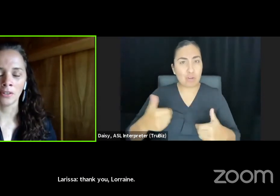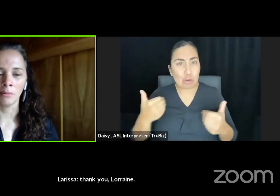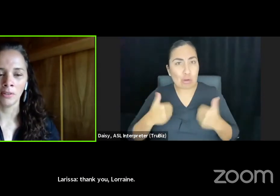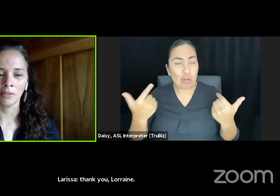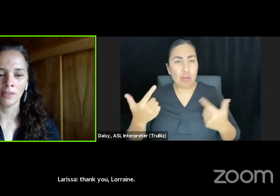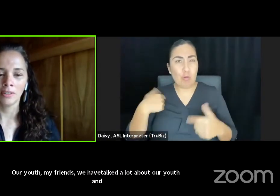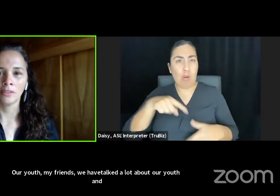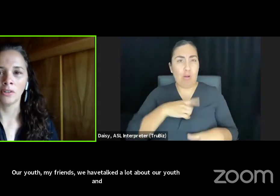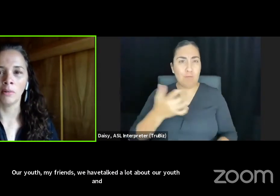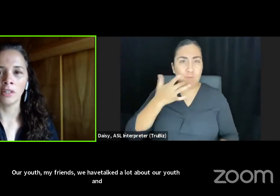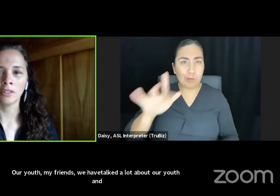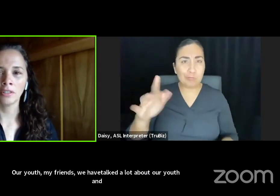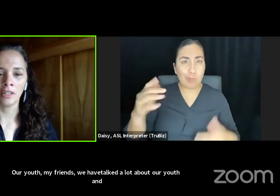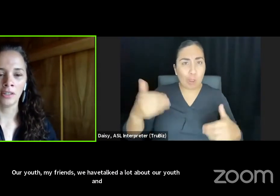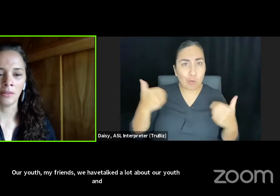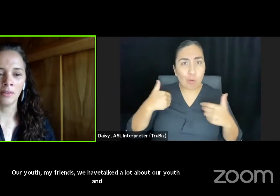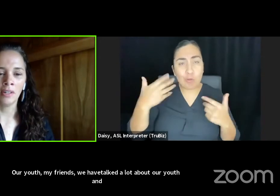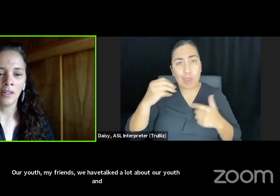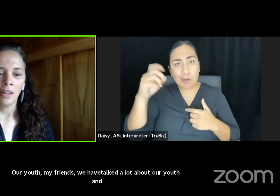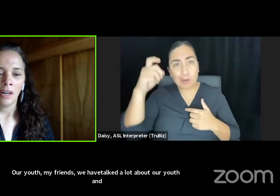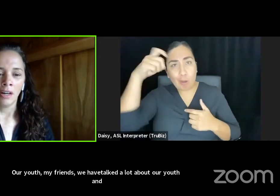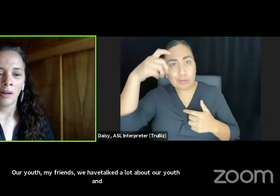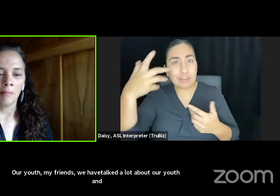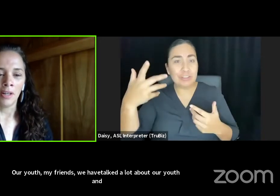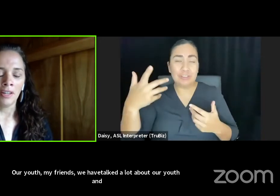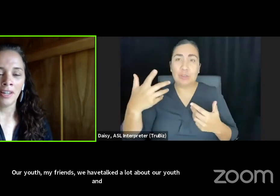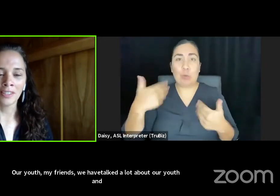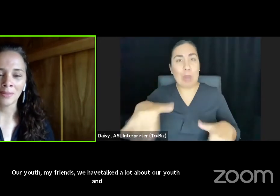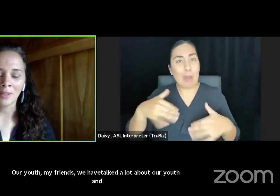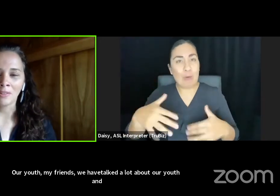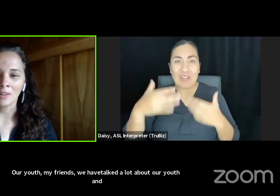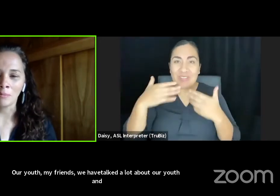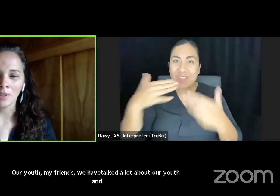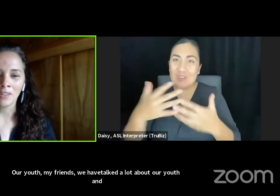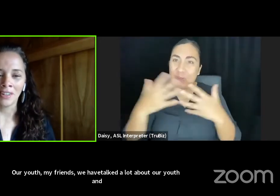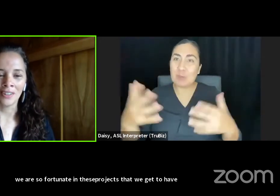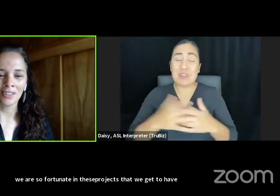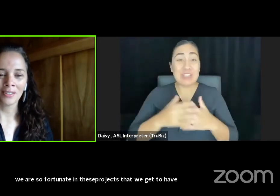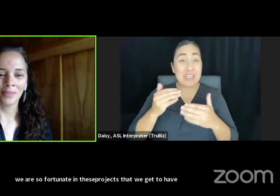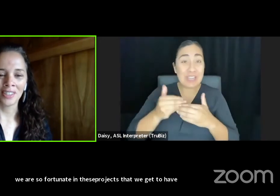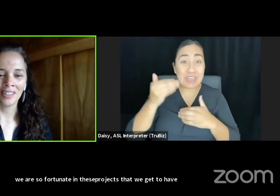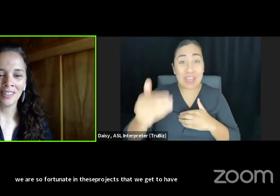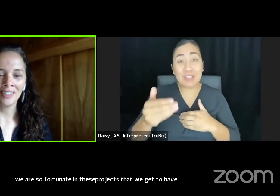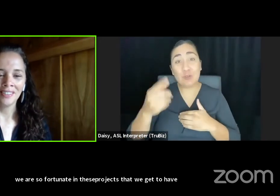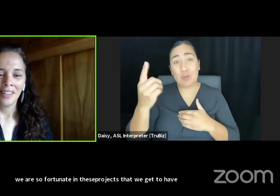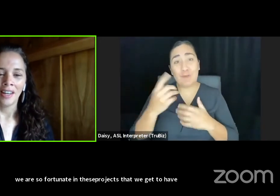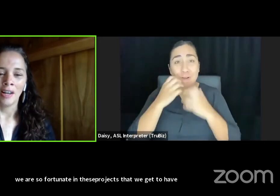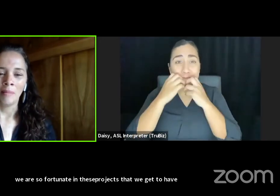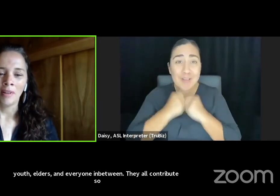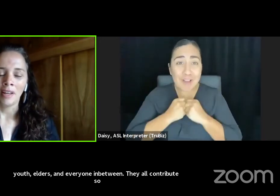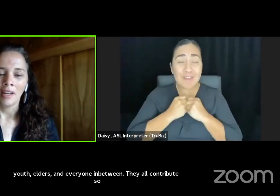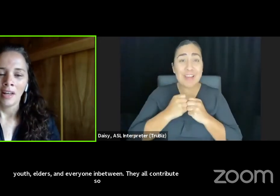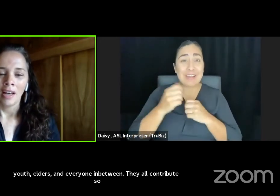all contribute so much. Thank you. Next is one of our beloved elders, Rosetta.